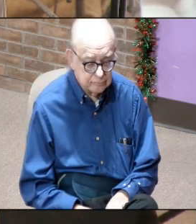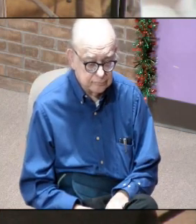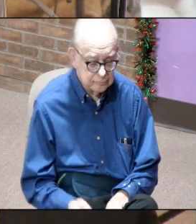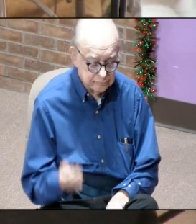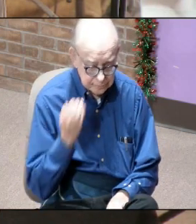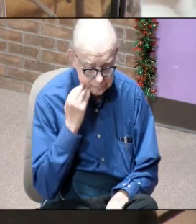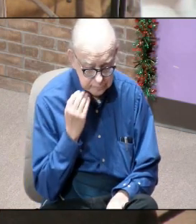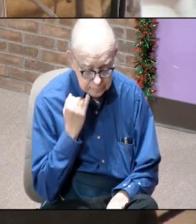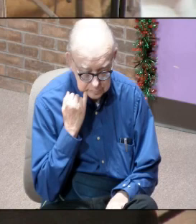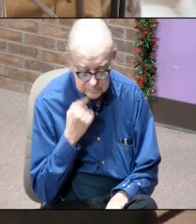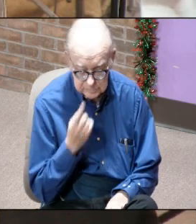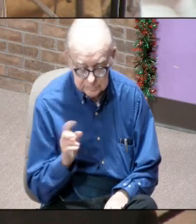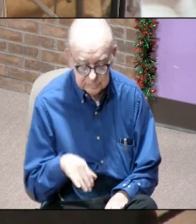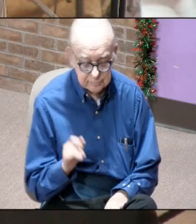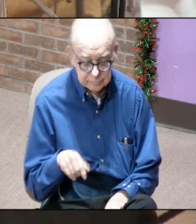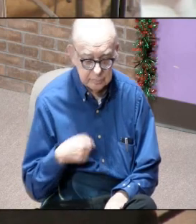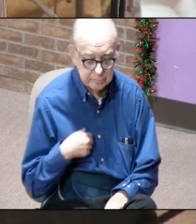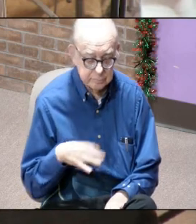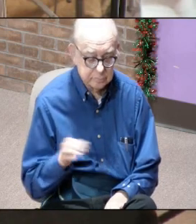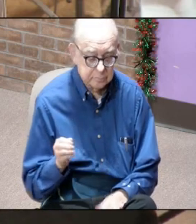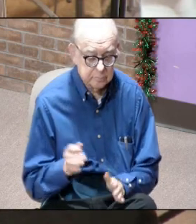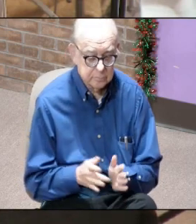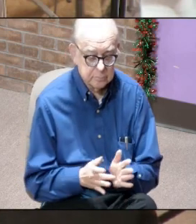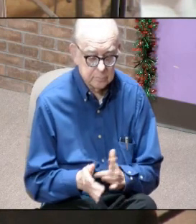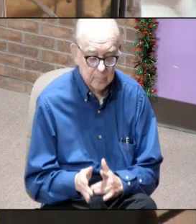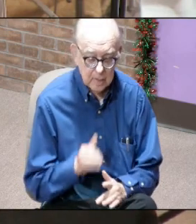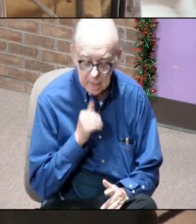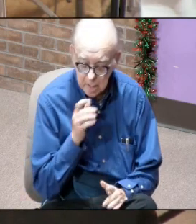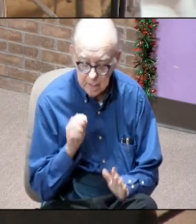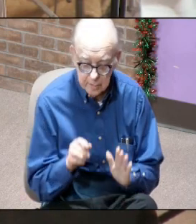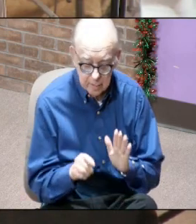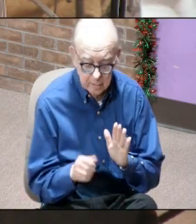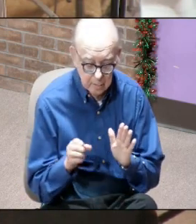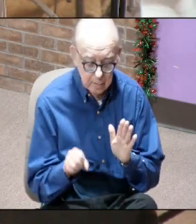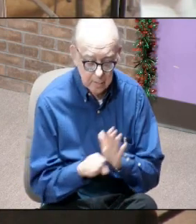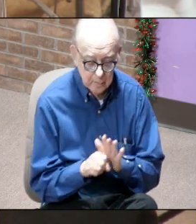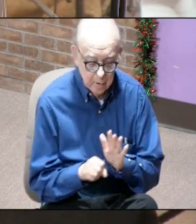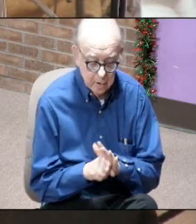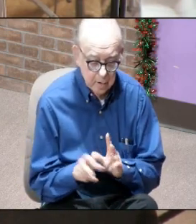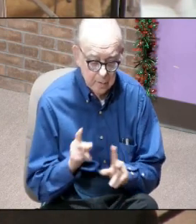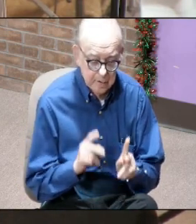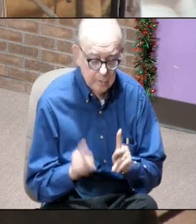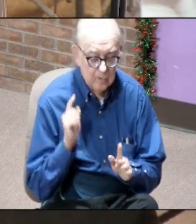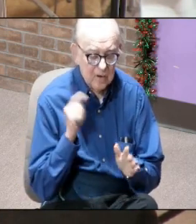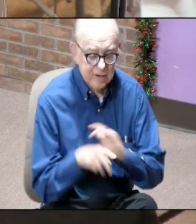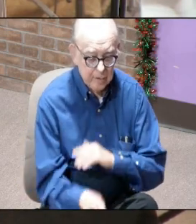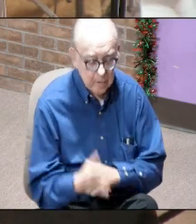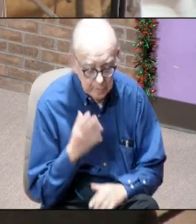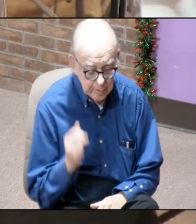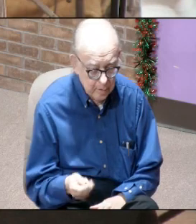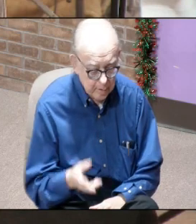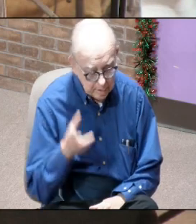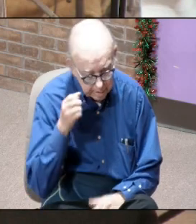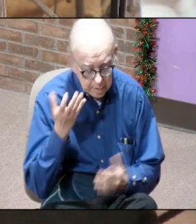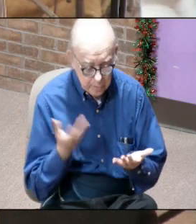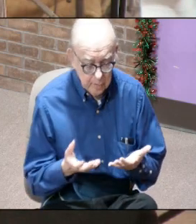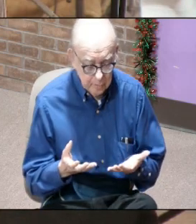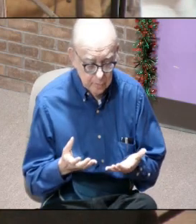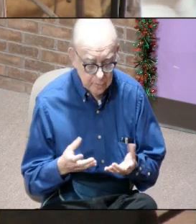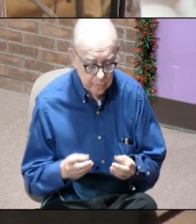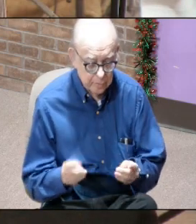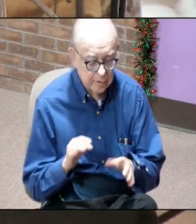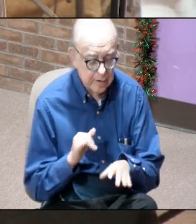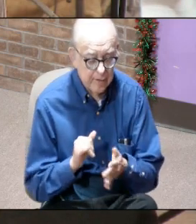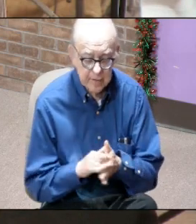If you come to say, yeah, I'll take Jesus and not the mark, they're going to kill you. Because Satan doesn't want you during this period